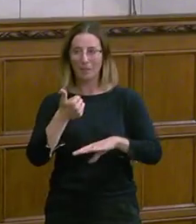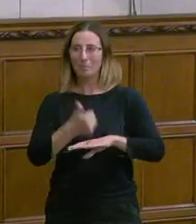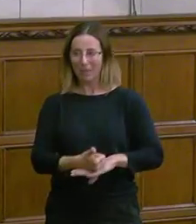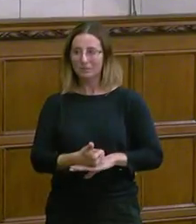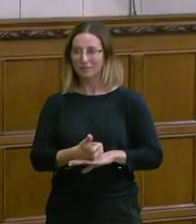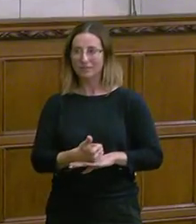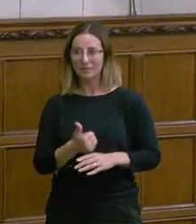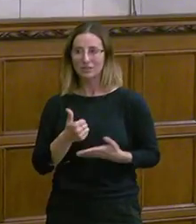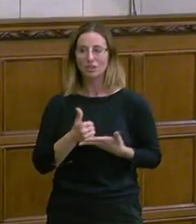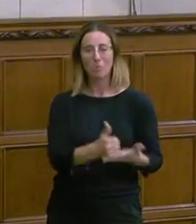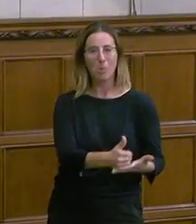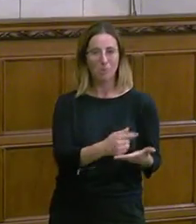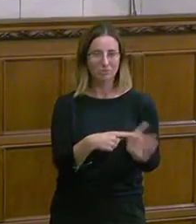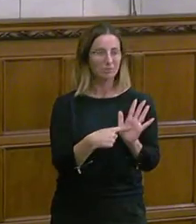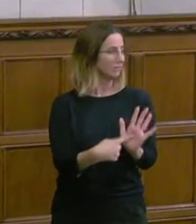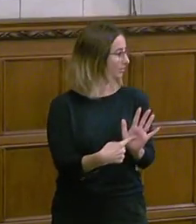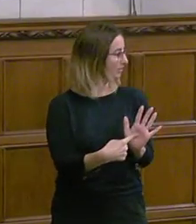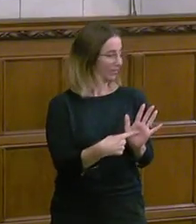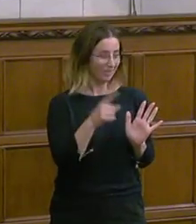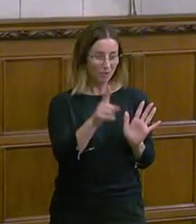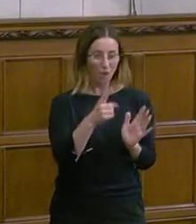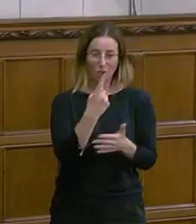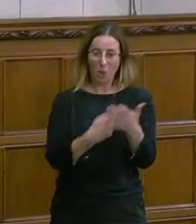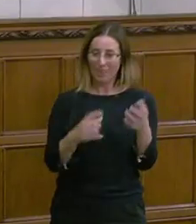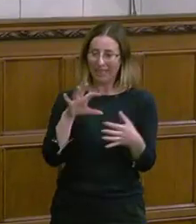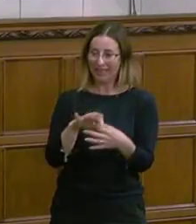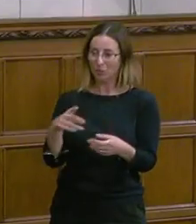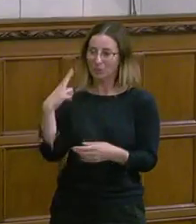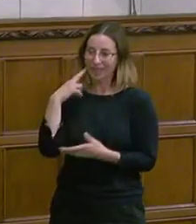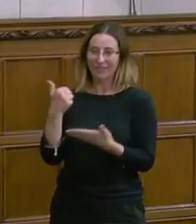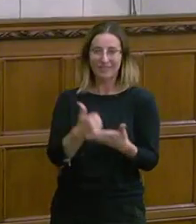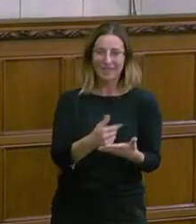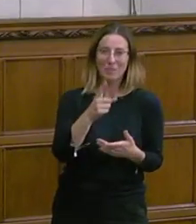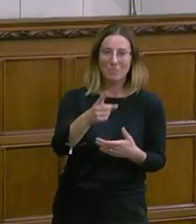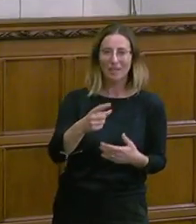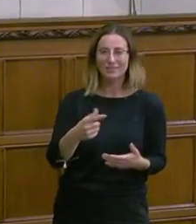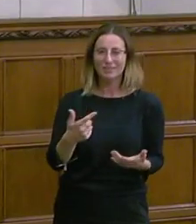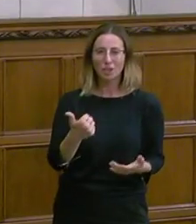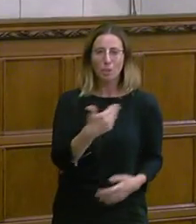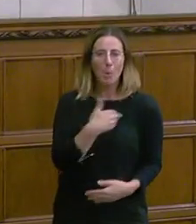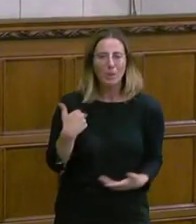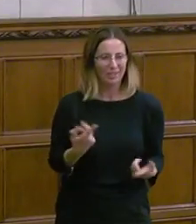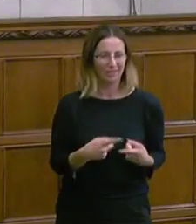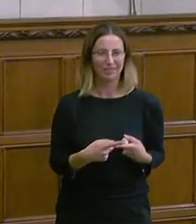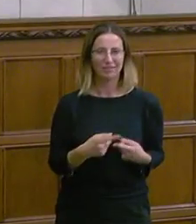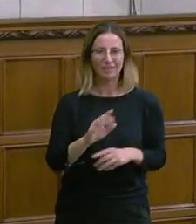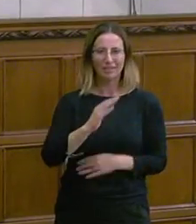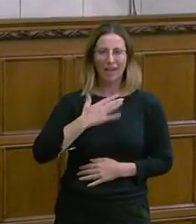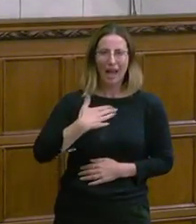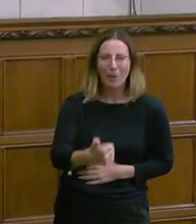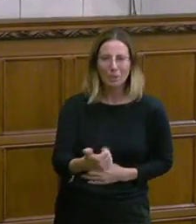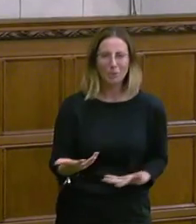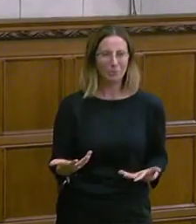replacement for, a deaf advisor, but actually to be able to communicate, good morning, how are you, how do you feel today, did you watch the football at the